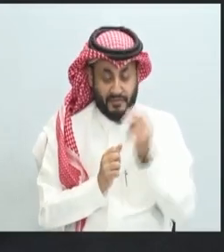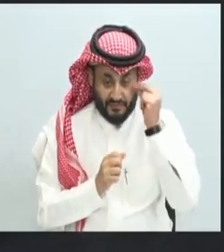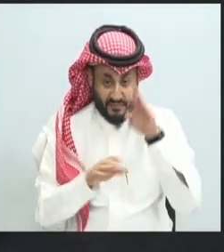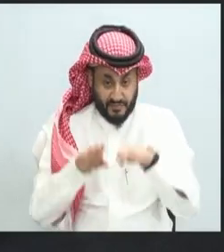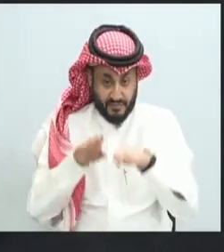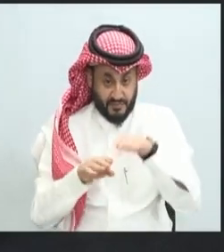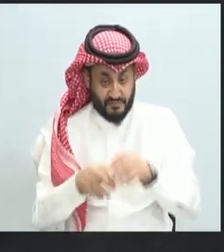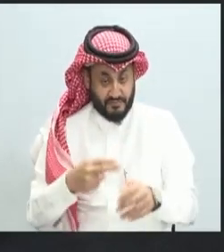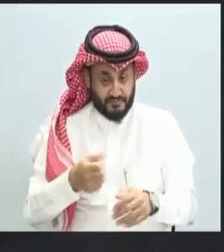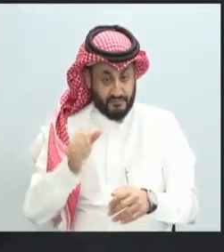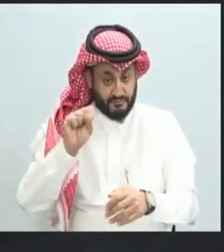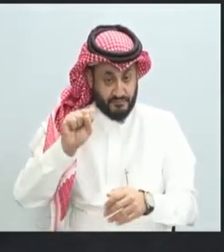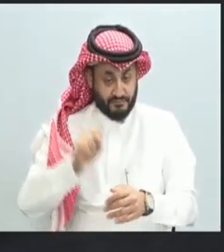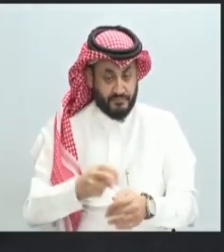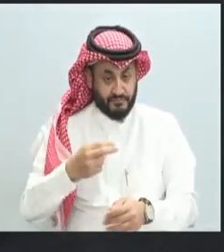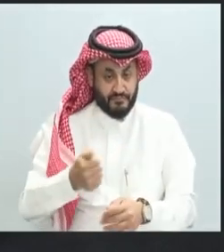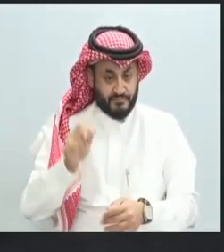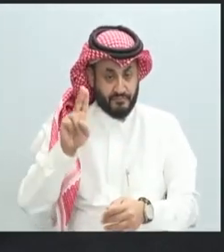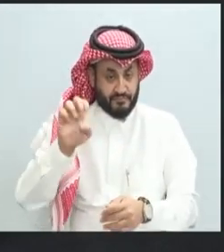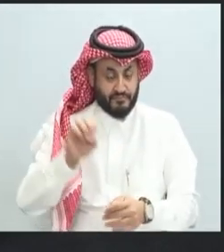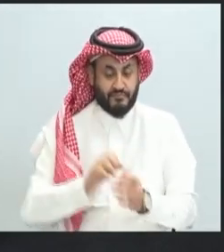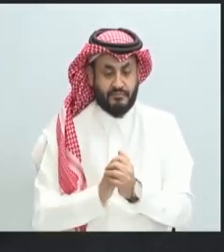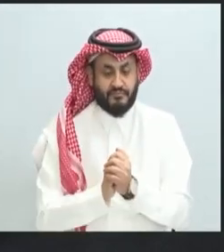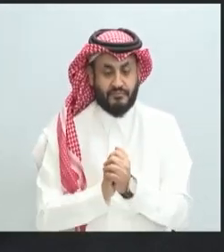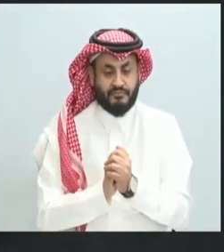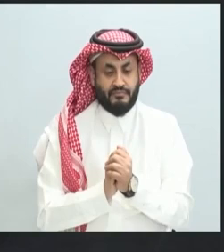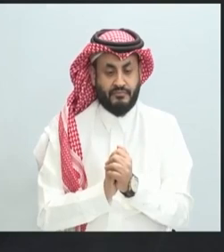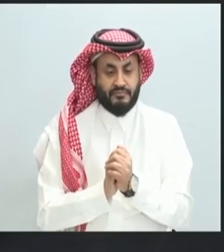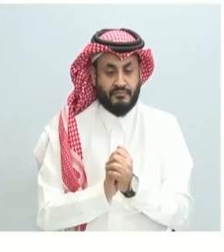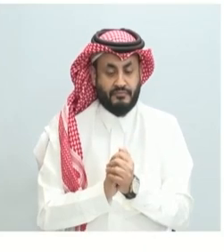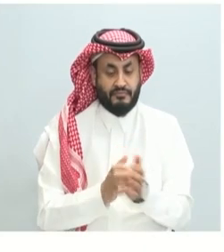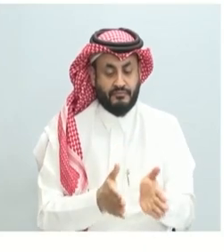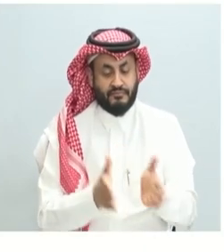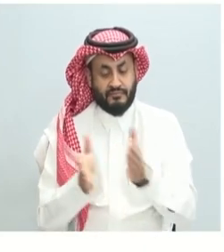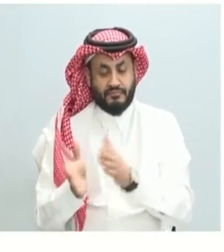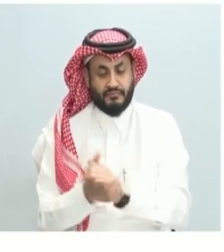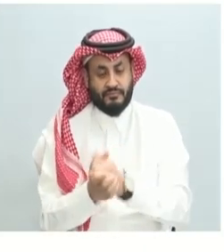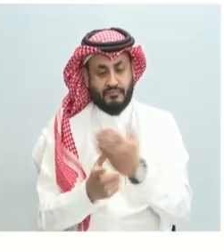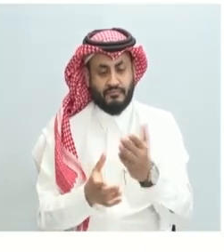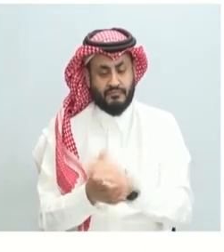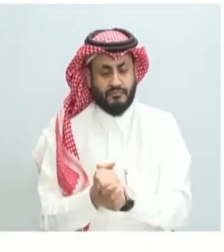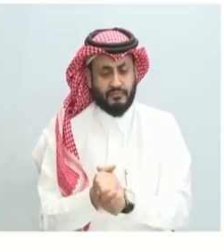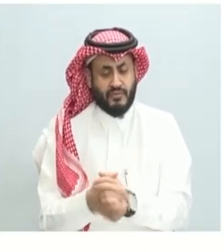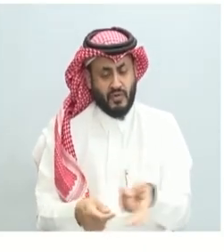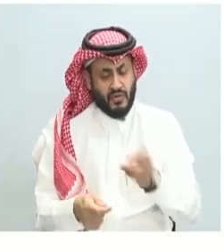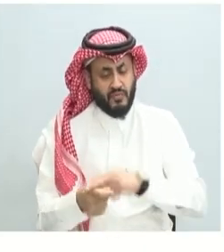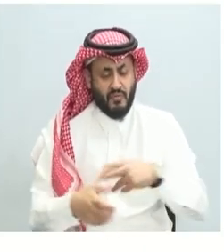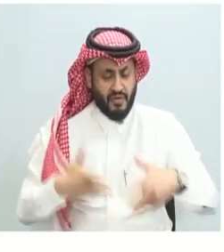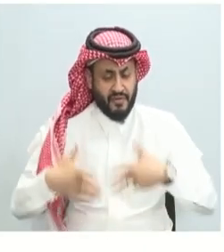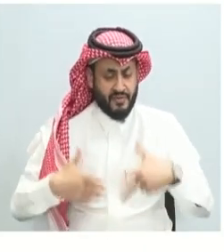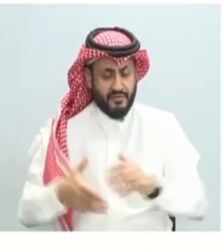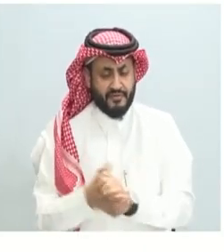of using between using has and have. And after this, we said to make it more